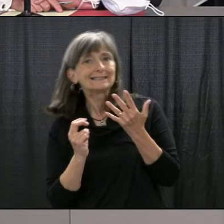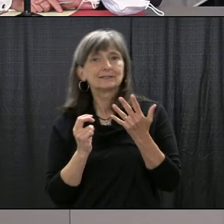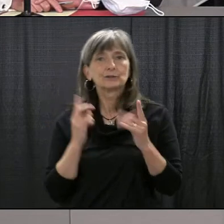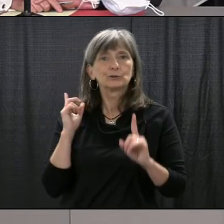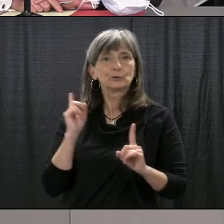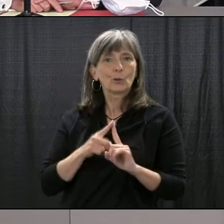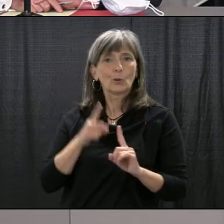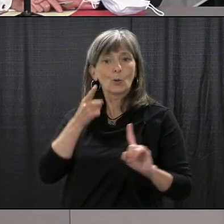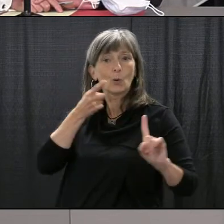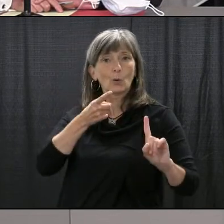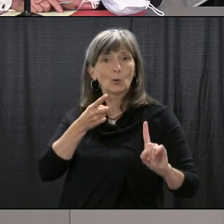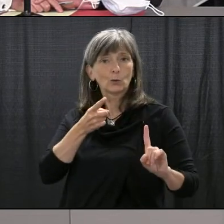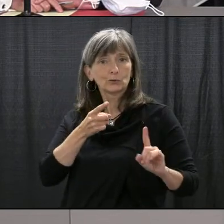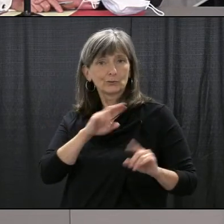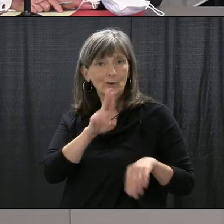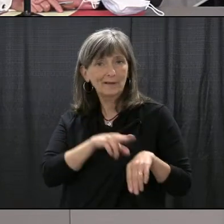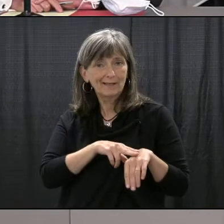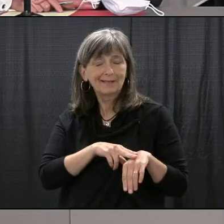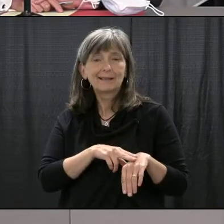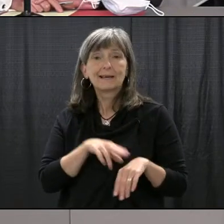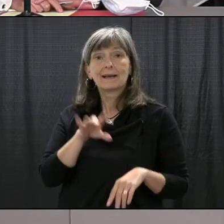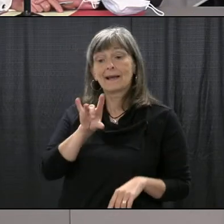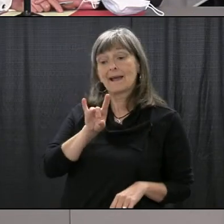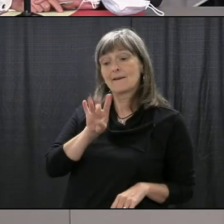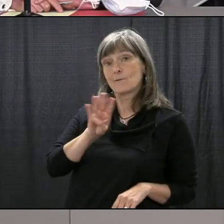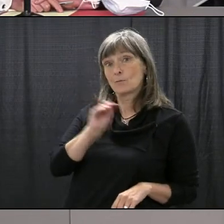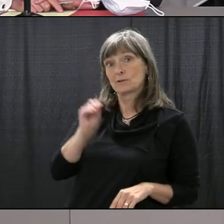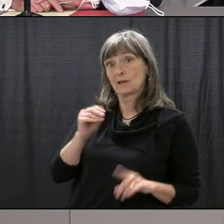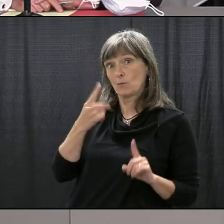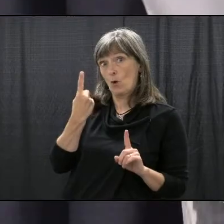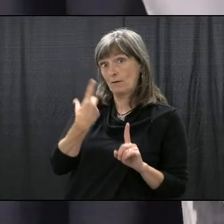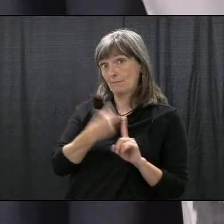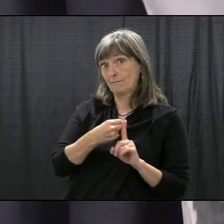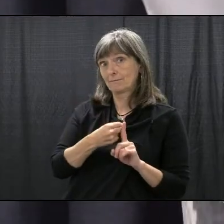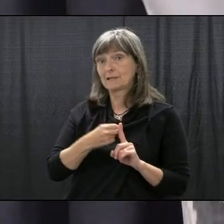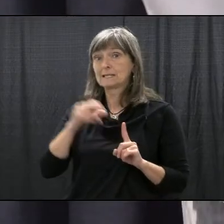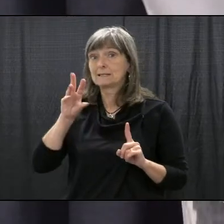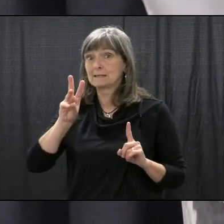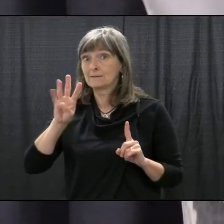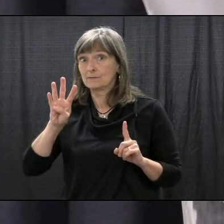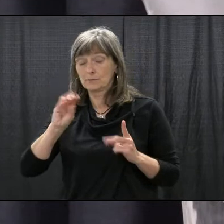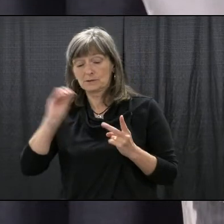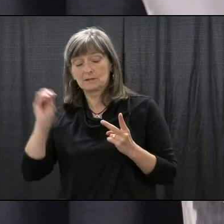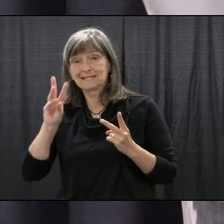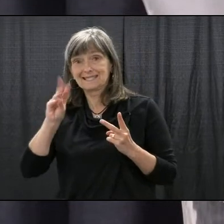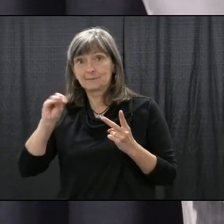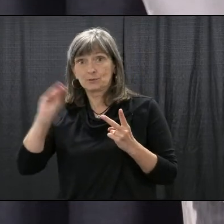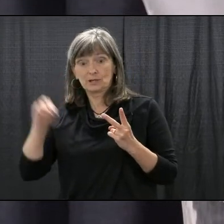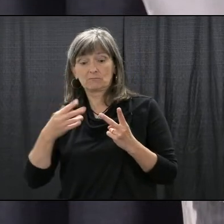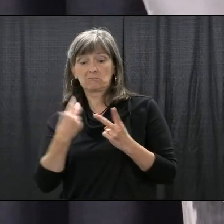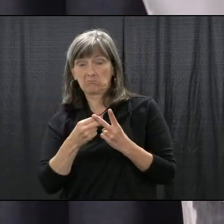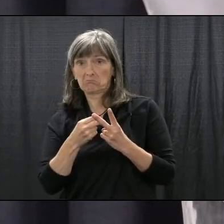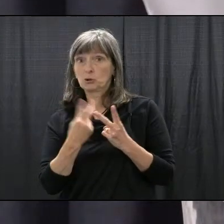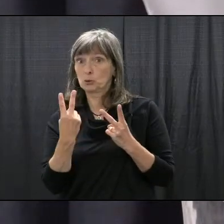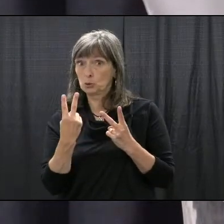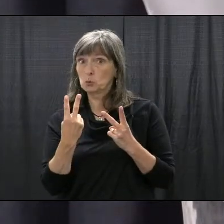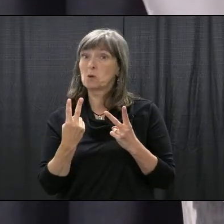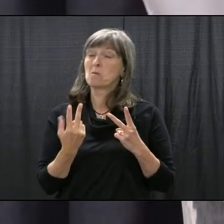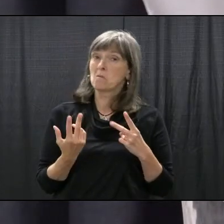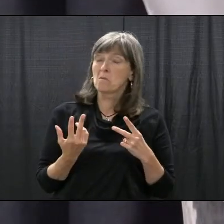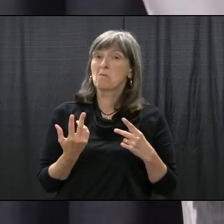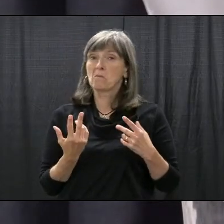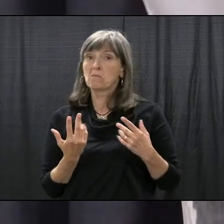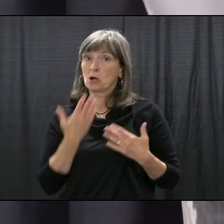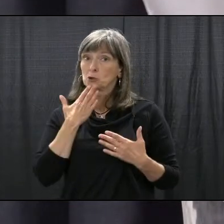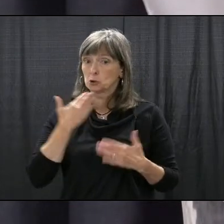normal. 84% with dose 1 and 60% with dose 2 are good landmarks on that